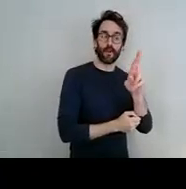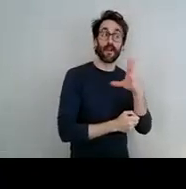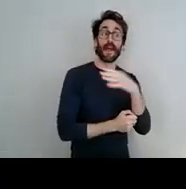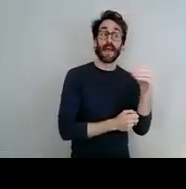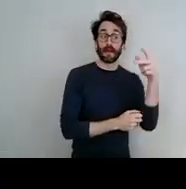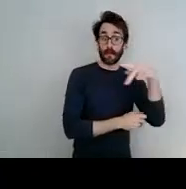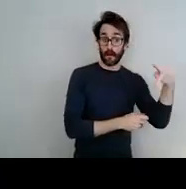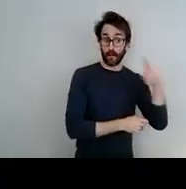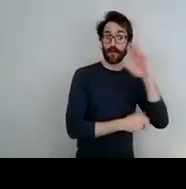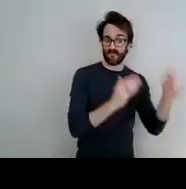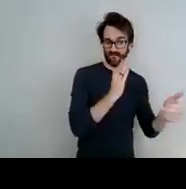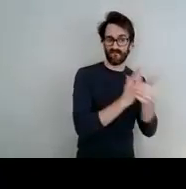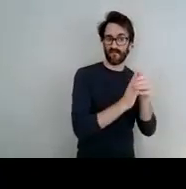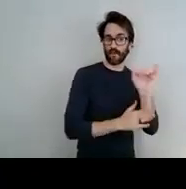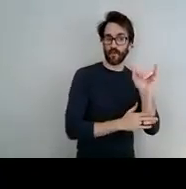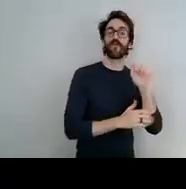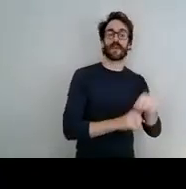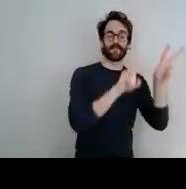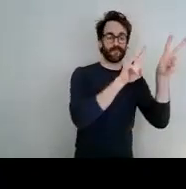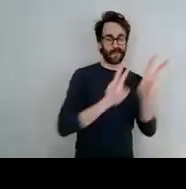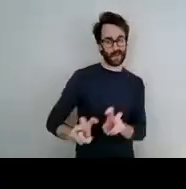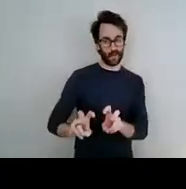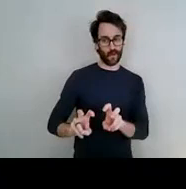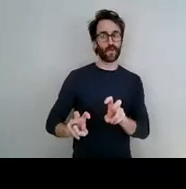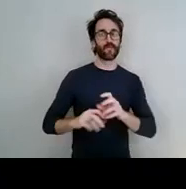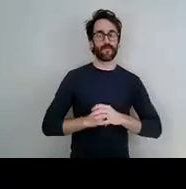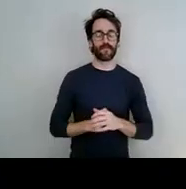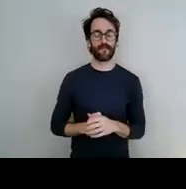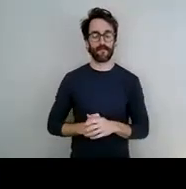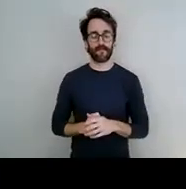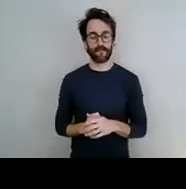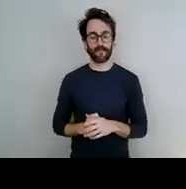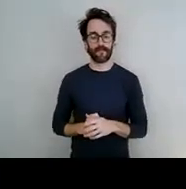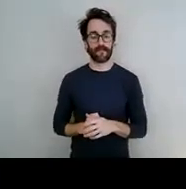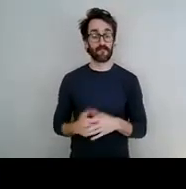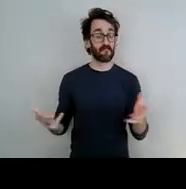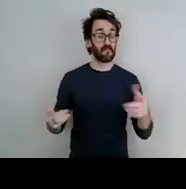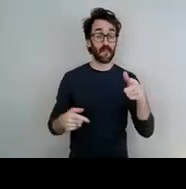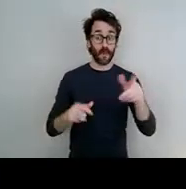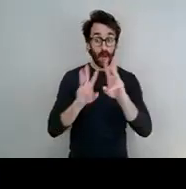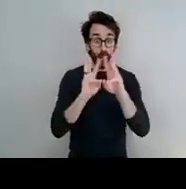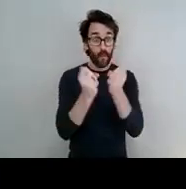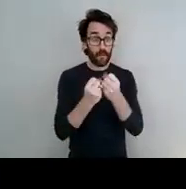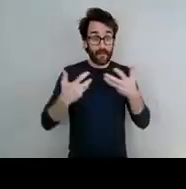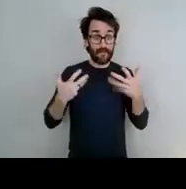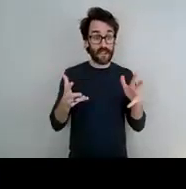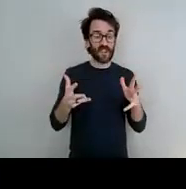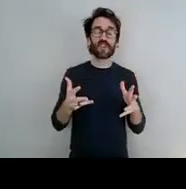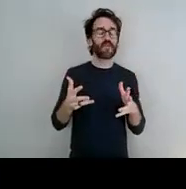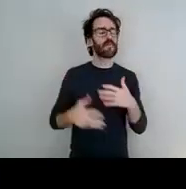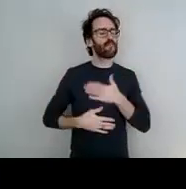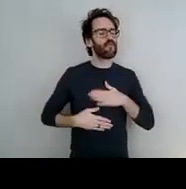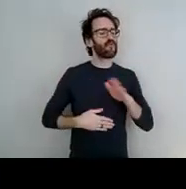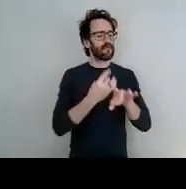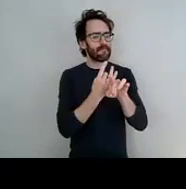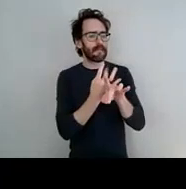PDF that you can download. And we also appreciate your feedback after the webinar to do a short survey just